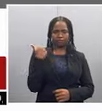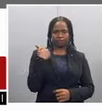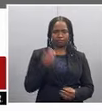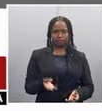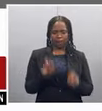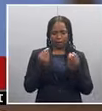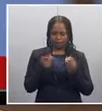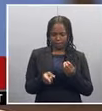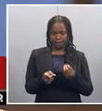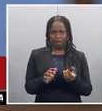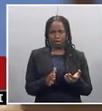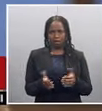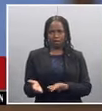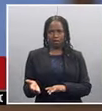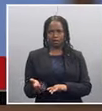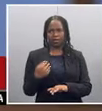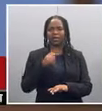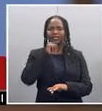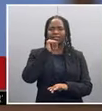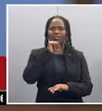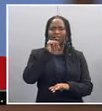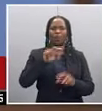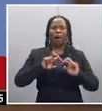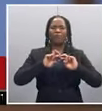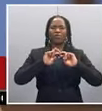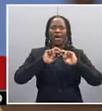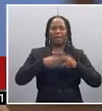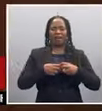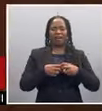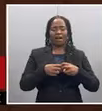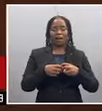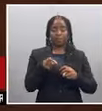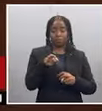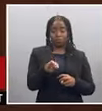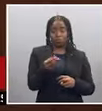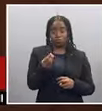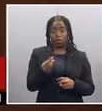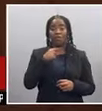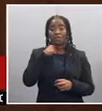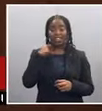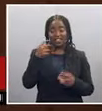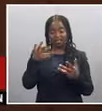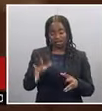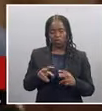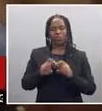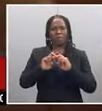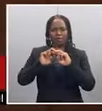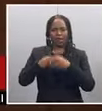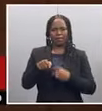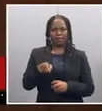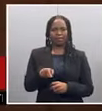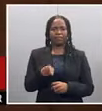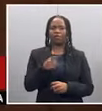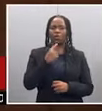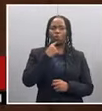was dead. He then performed sexual acts on her corpse. Saunders has pleaded not guilty to